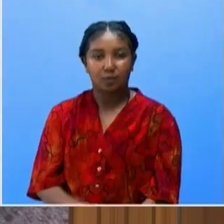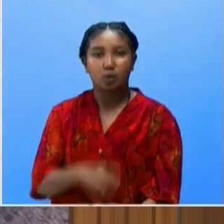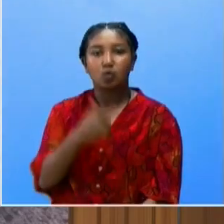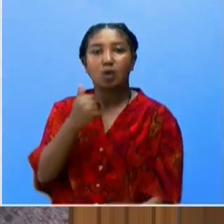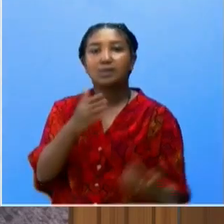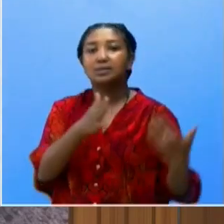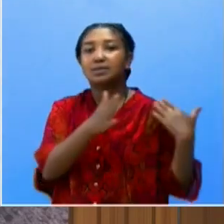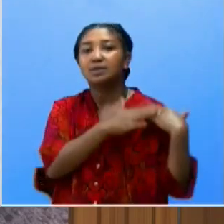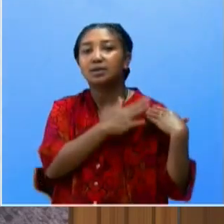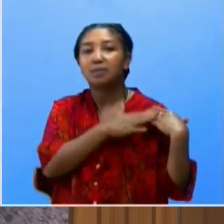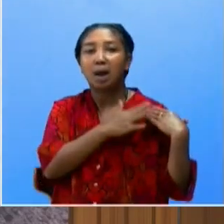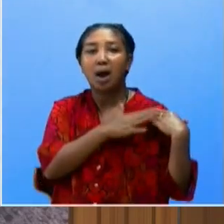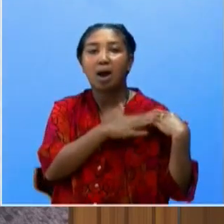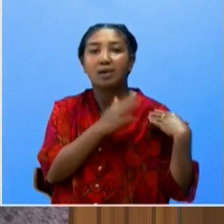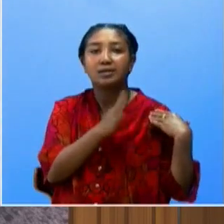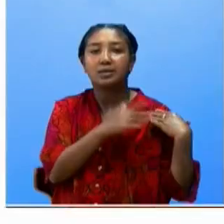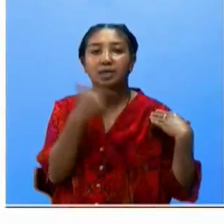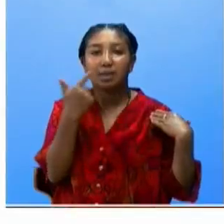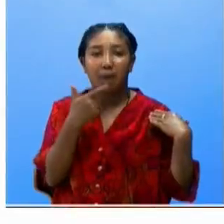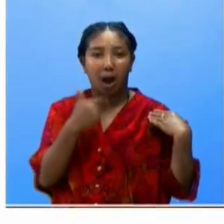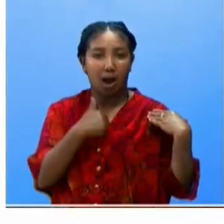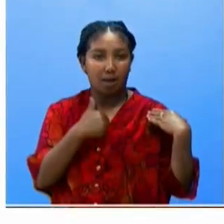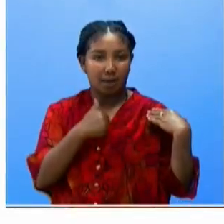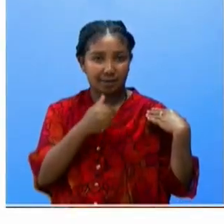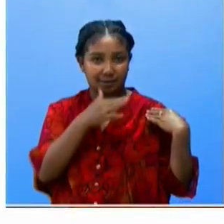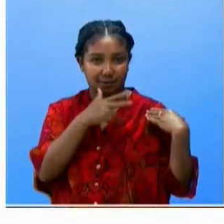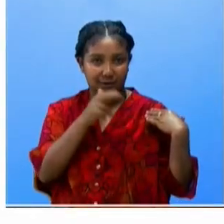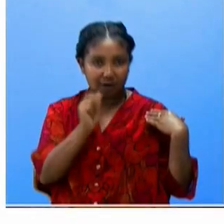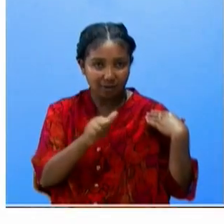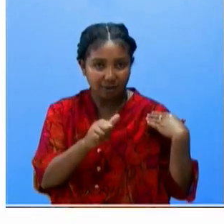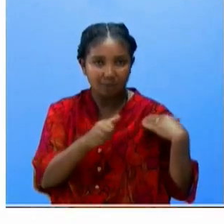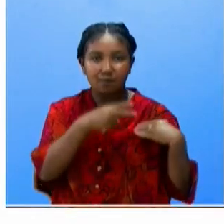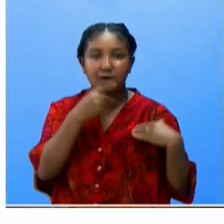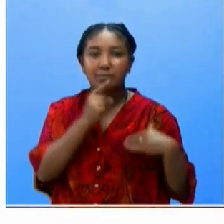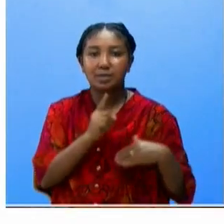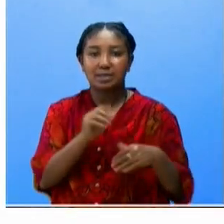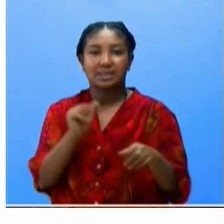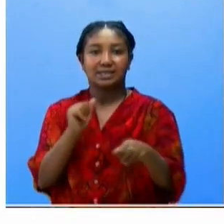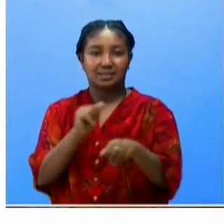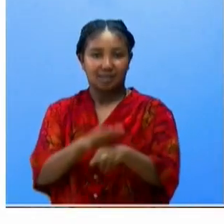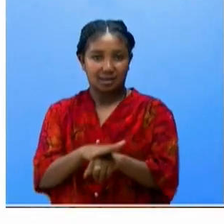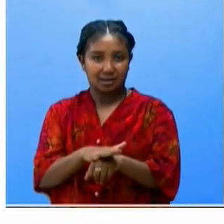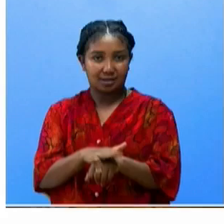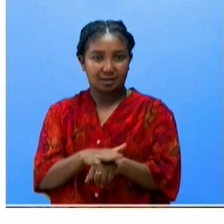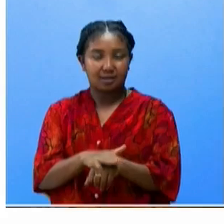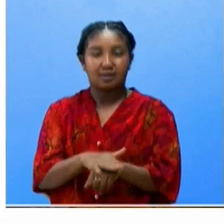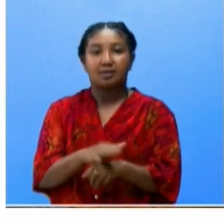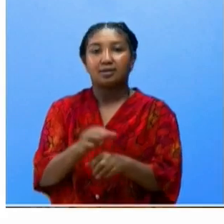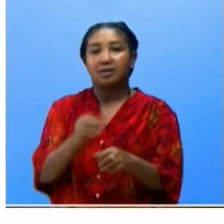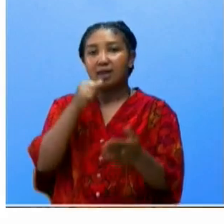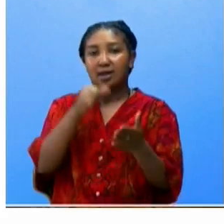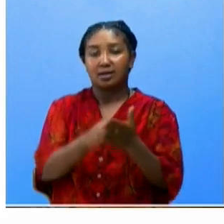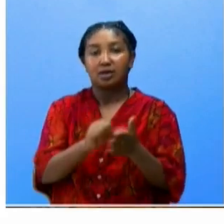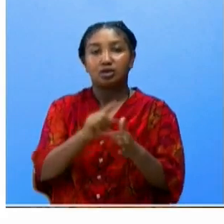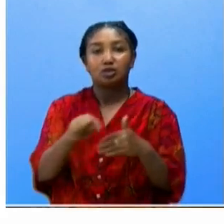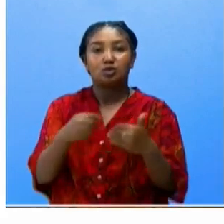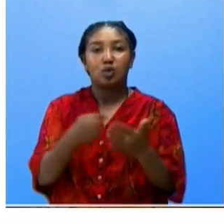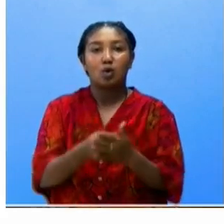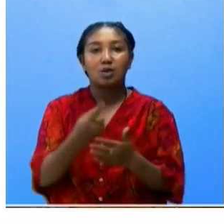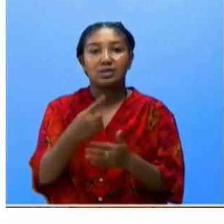the subject? My sister. Which one the verb? Sent the letter. So